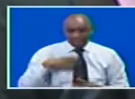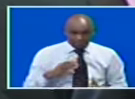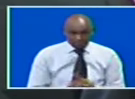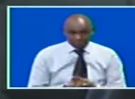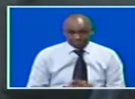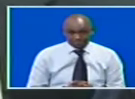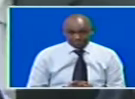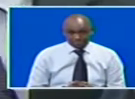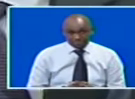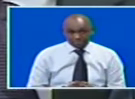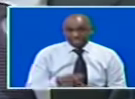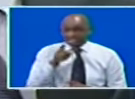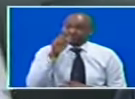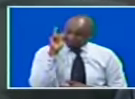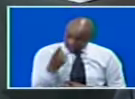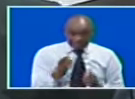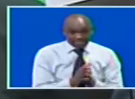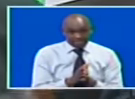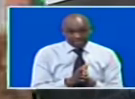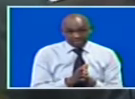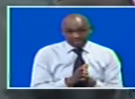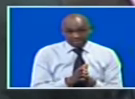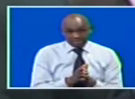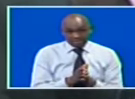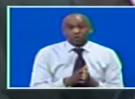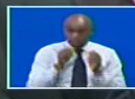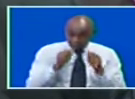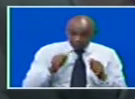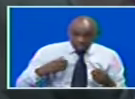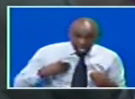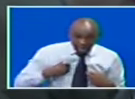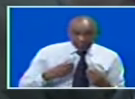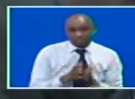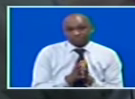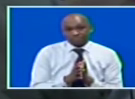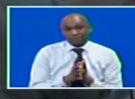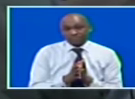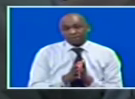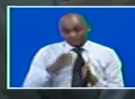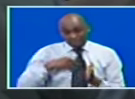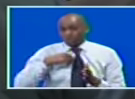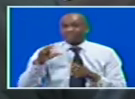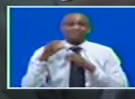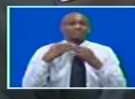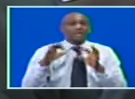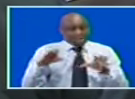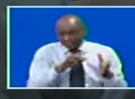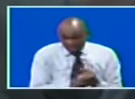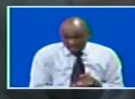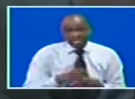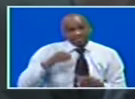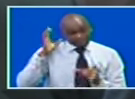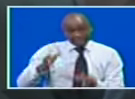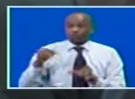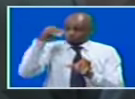it's actually a first where we're not subject to the vagaries or the volumes in the secondary market. So the investor today